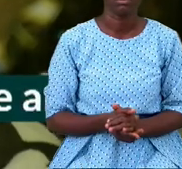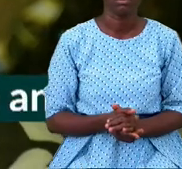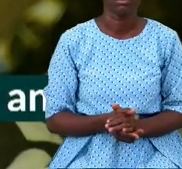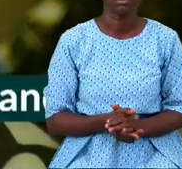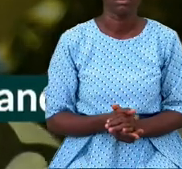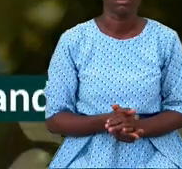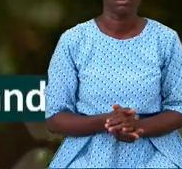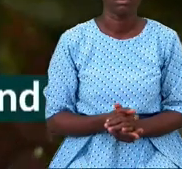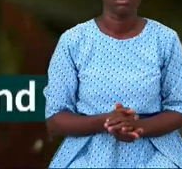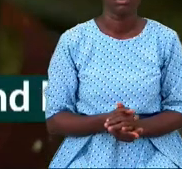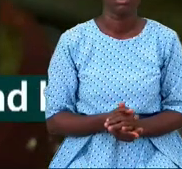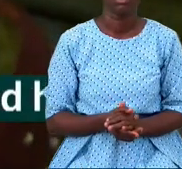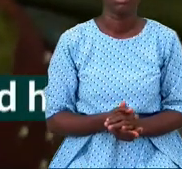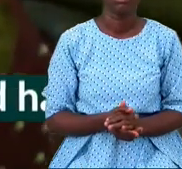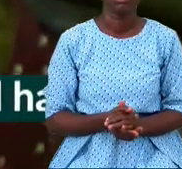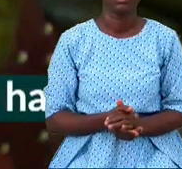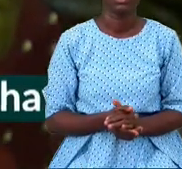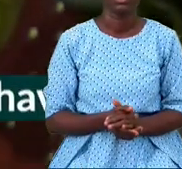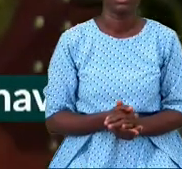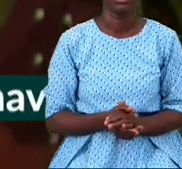Hurry up, but take all the details.